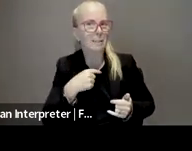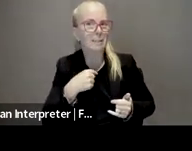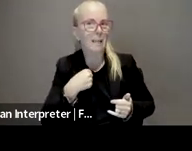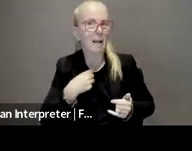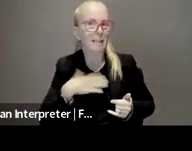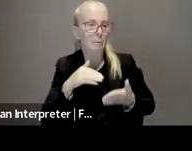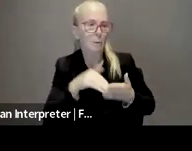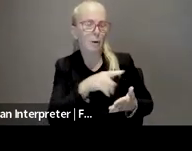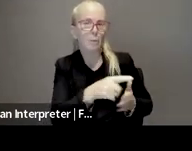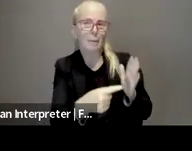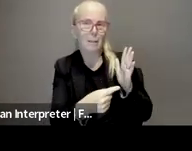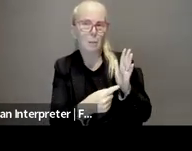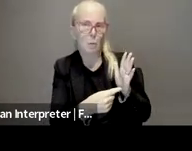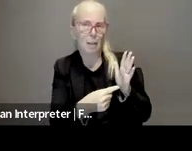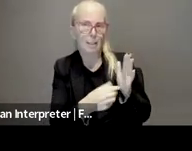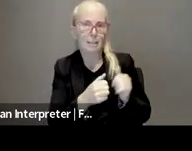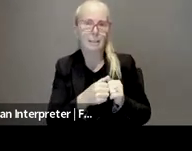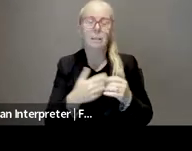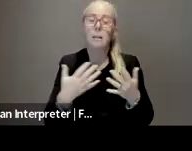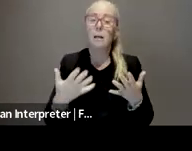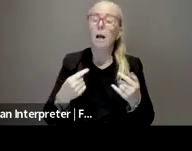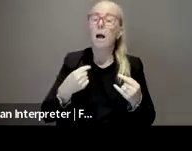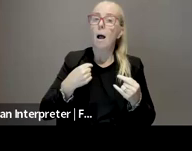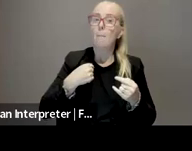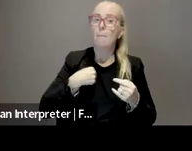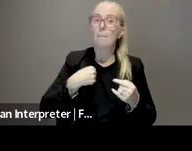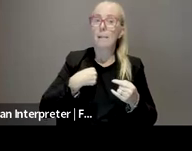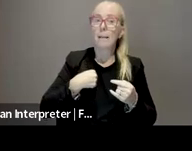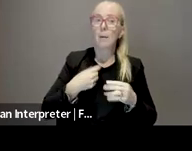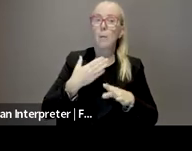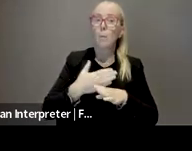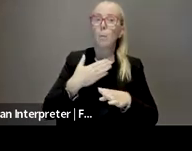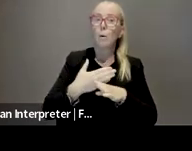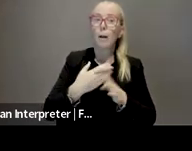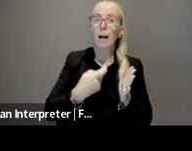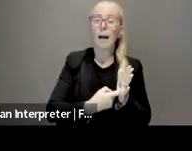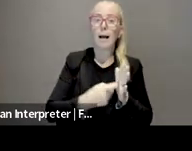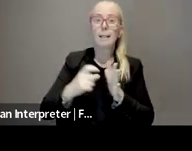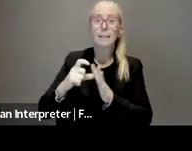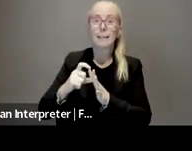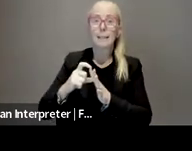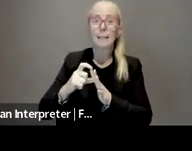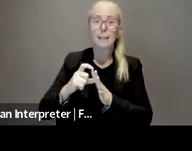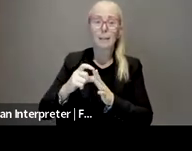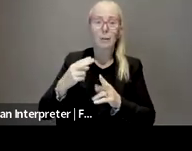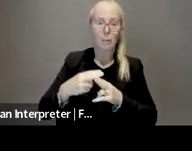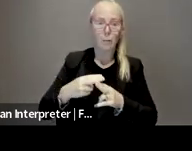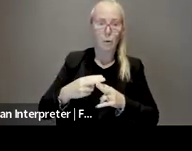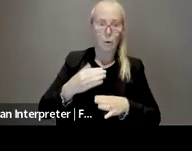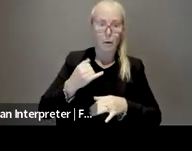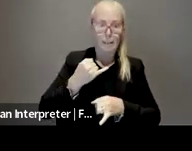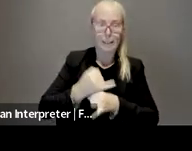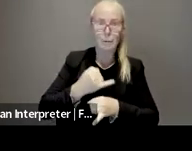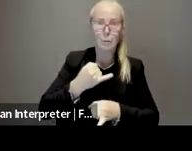an R&D institute to create the first mobility device that allows people like my grandfather to get back